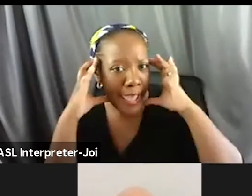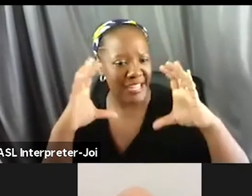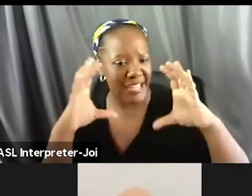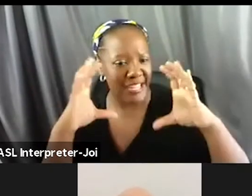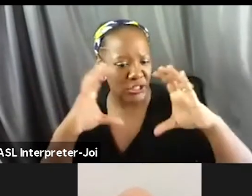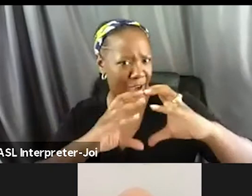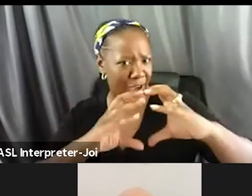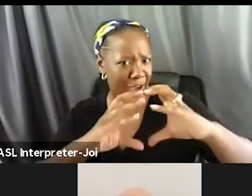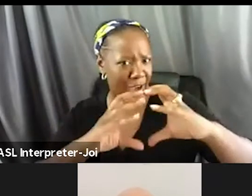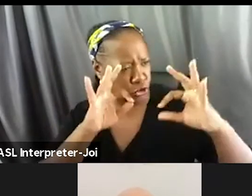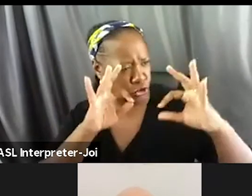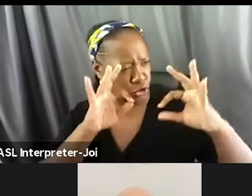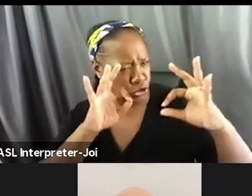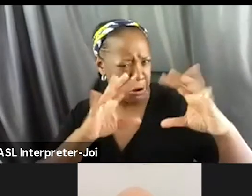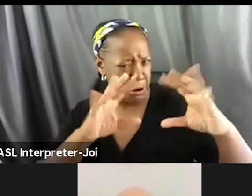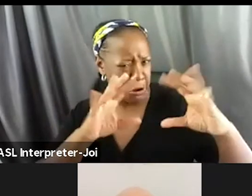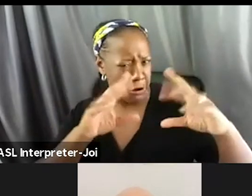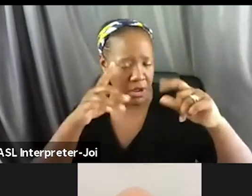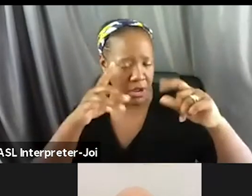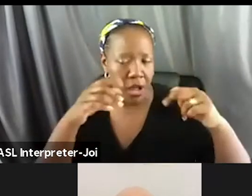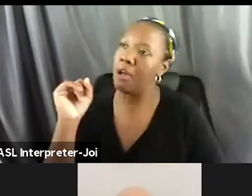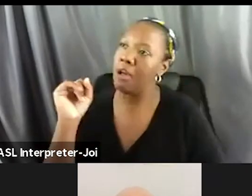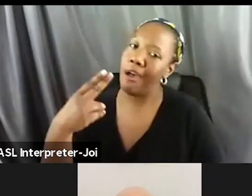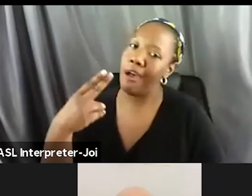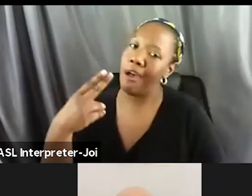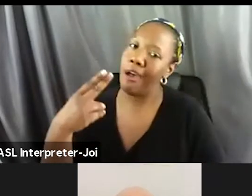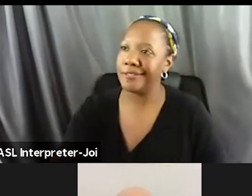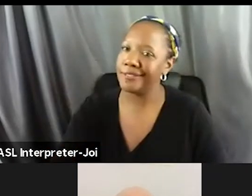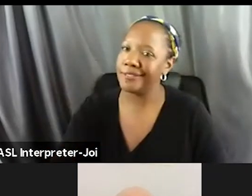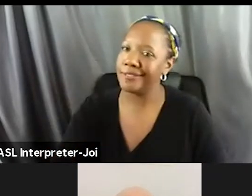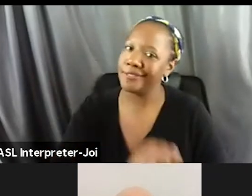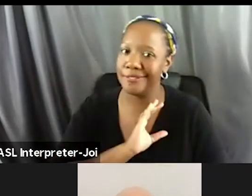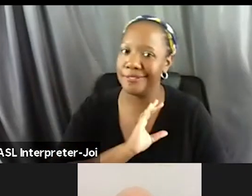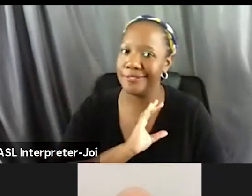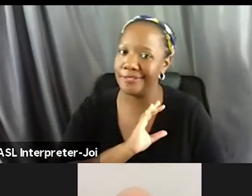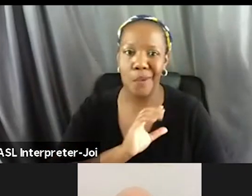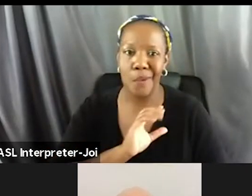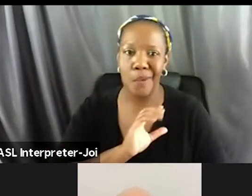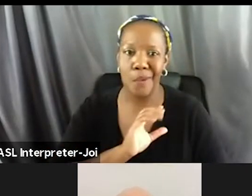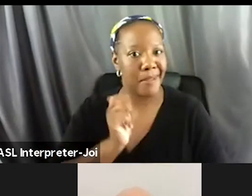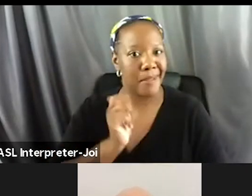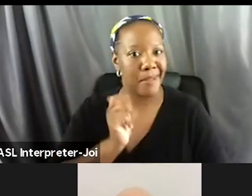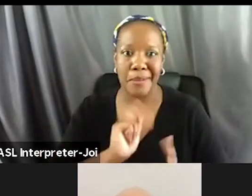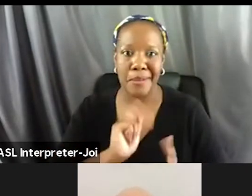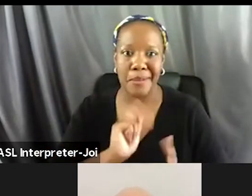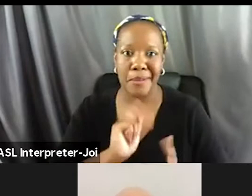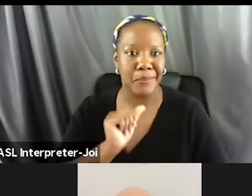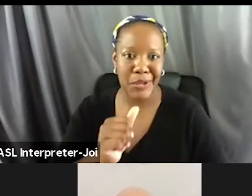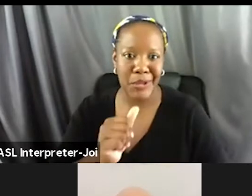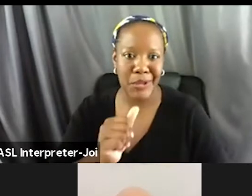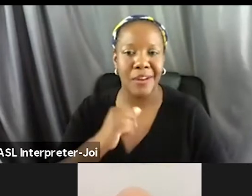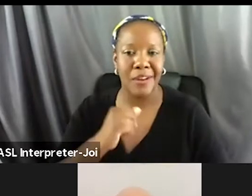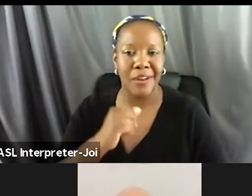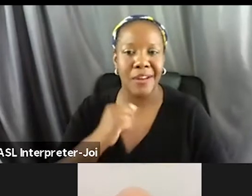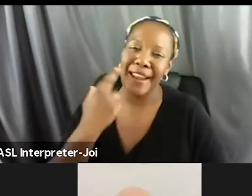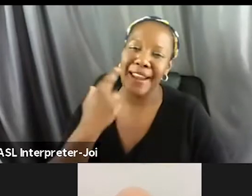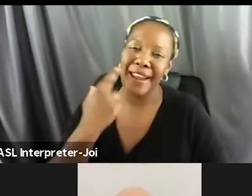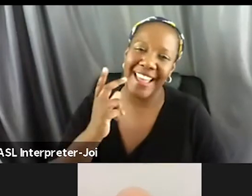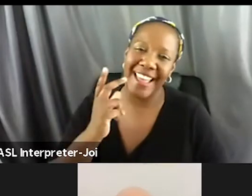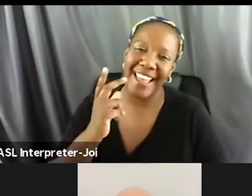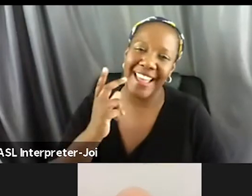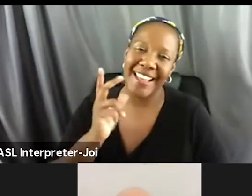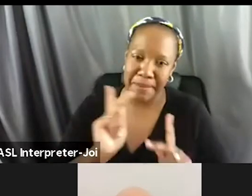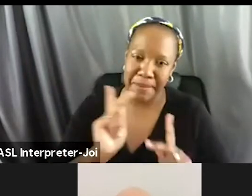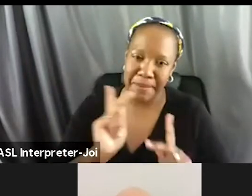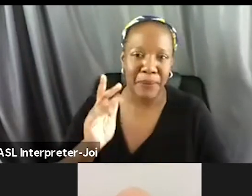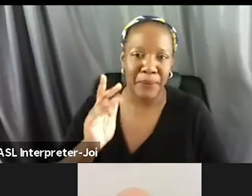And that was like, okay, well, at least I was like, okay, well, maybe other people don't, but I'm realizing that people who are bald